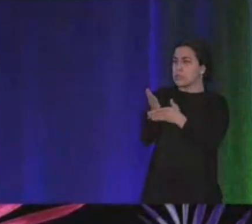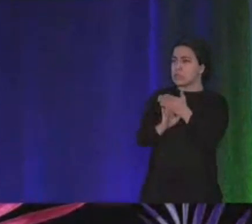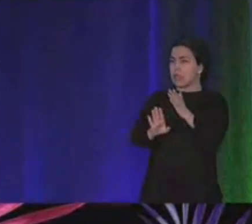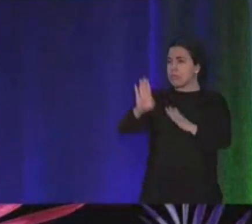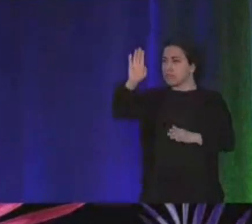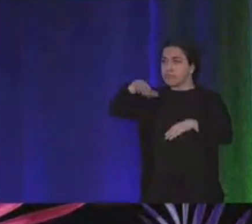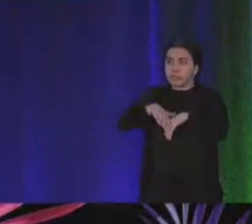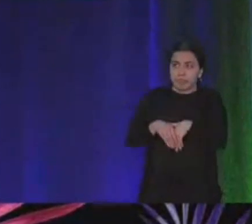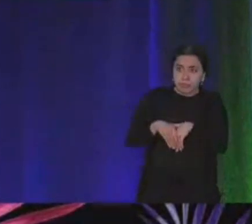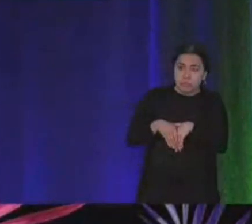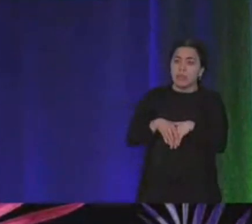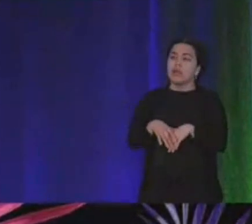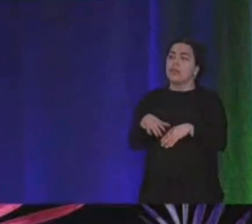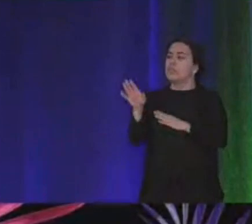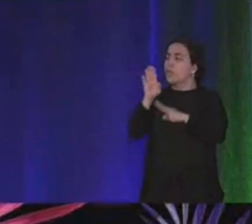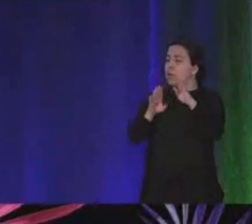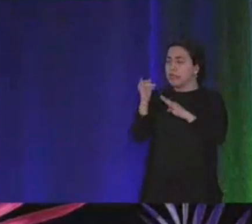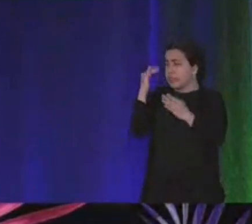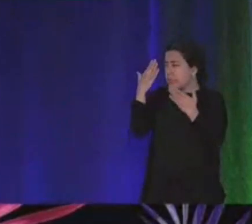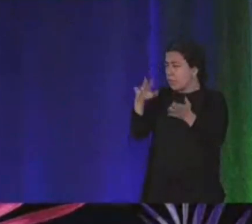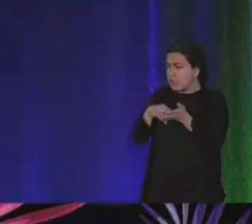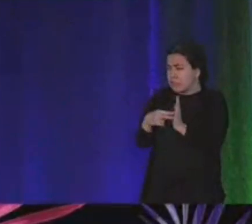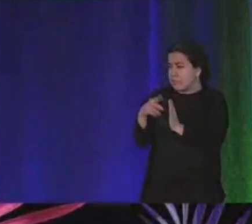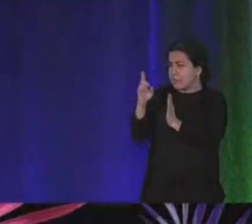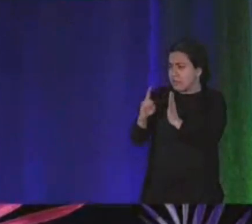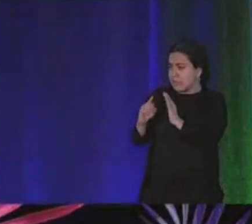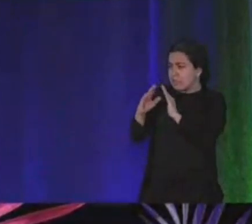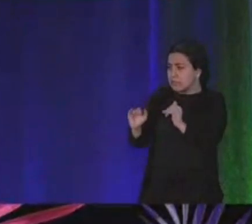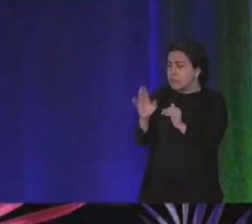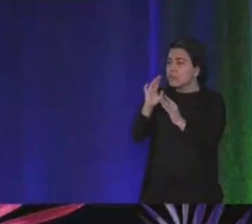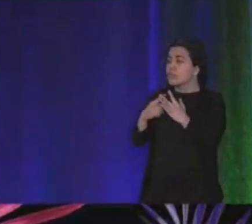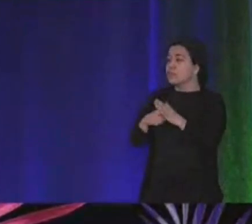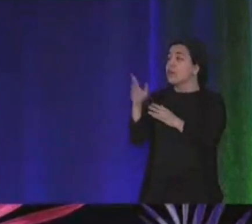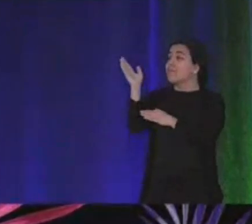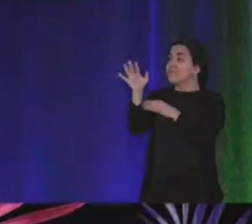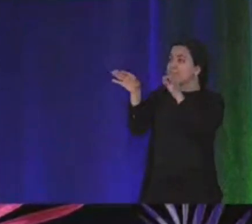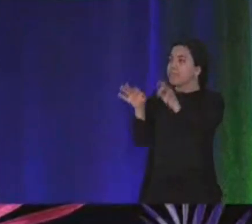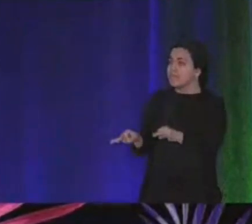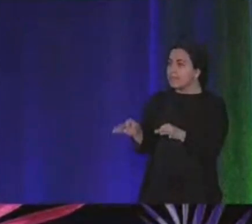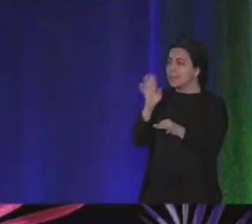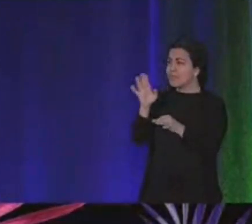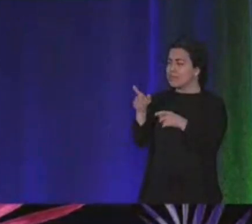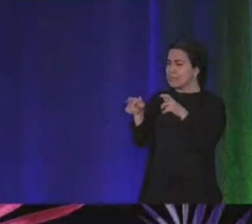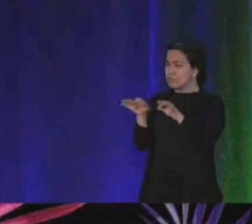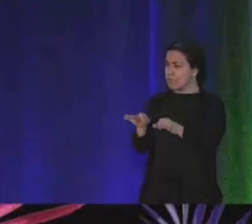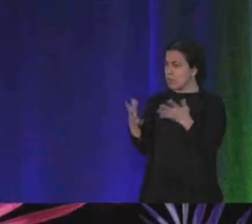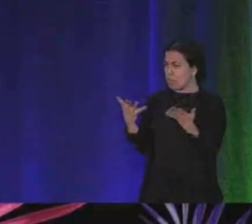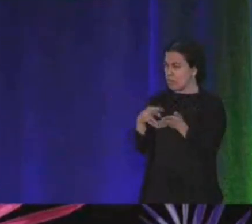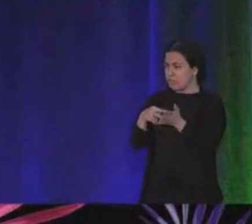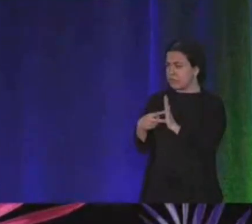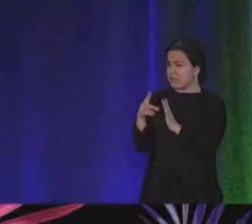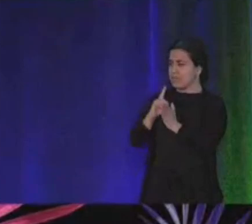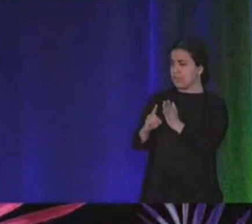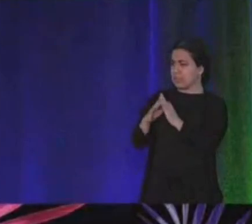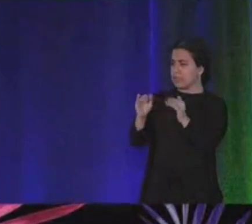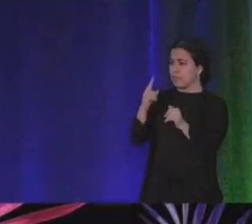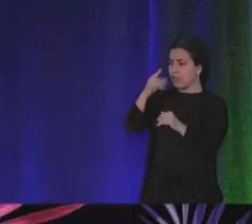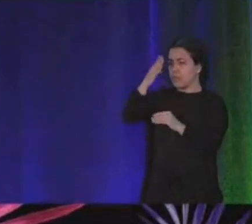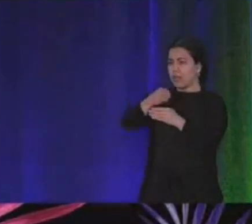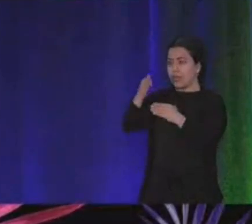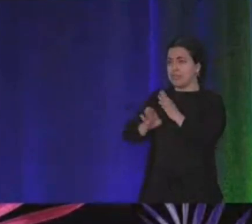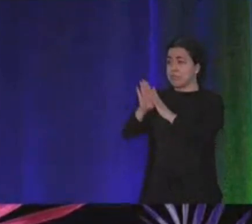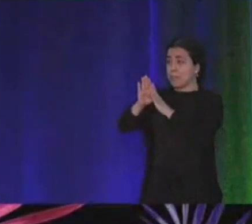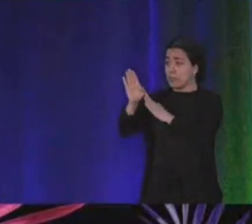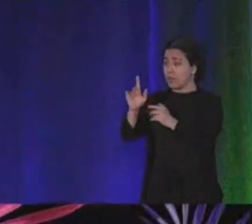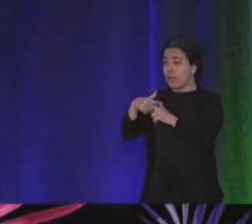been raised. Well, don't worry, for those of you who don't know what a design system is, that's what we're gonna start the talk off. We're gonna define what a design system is for a front-end developer. And then